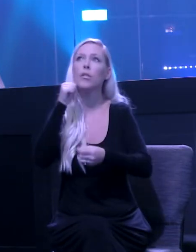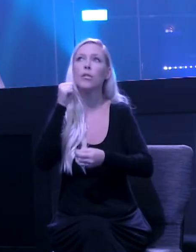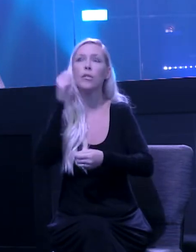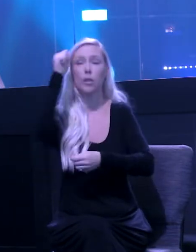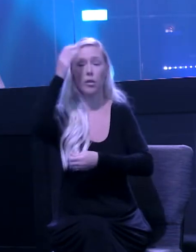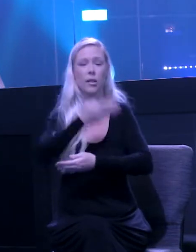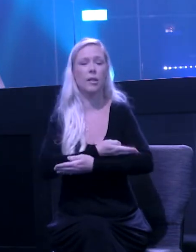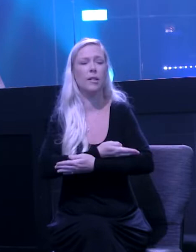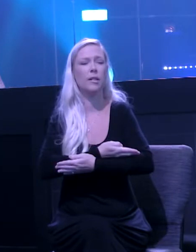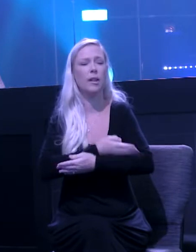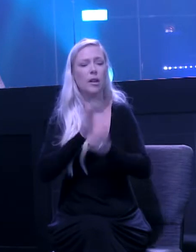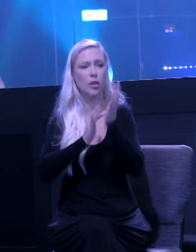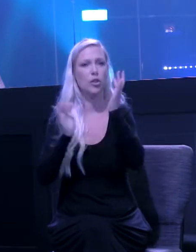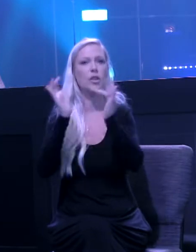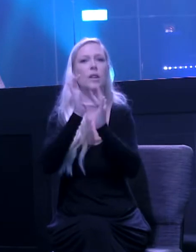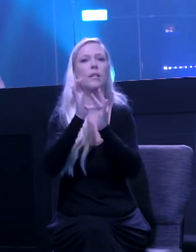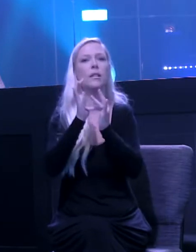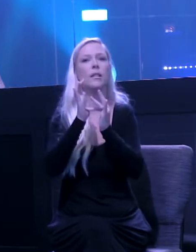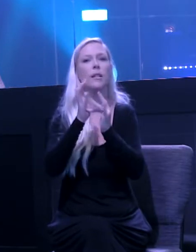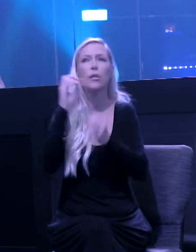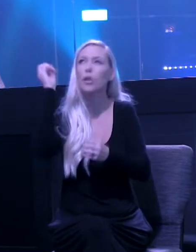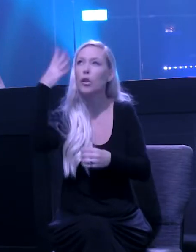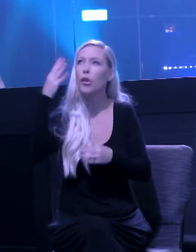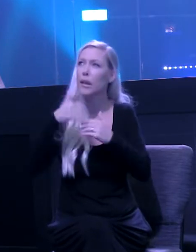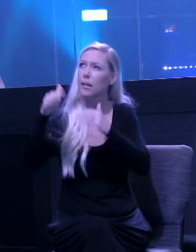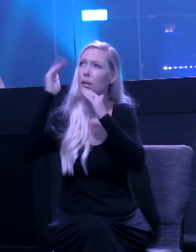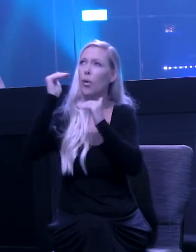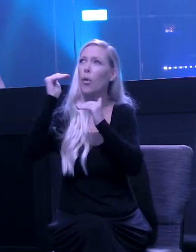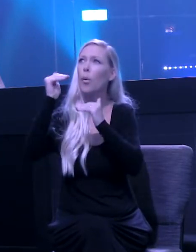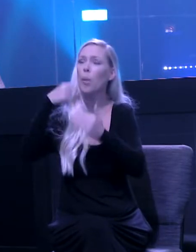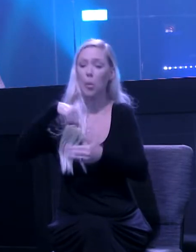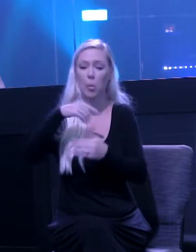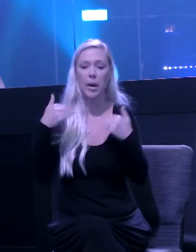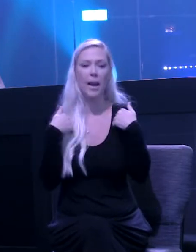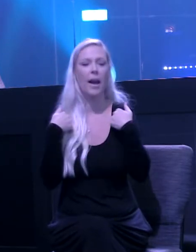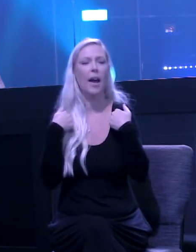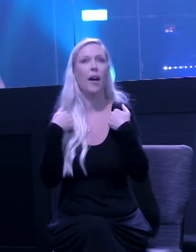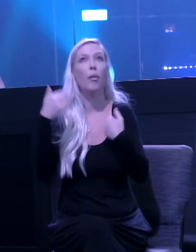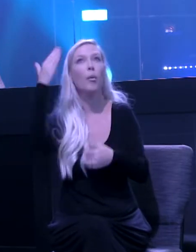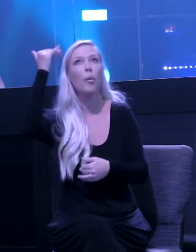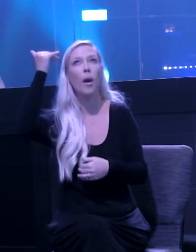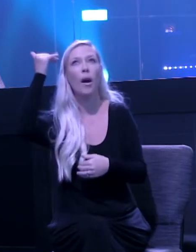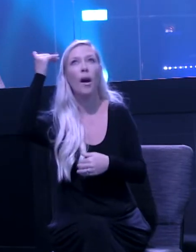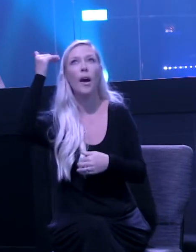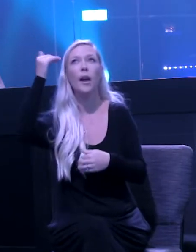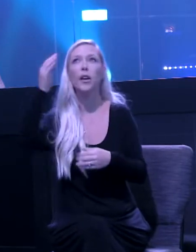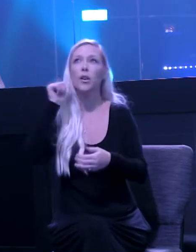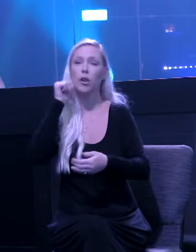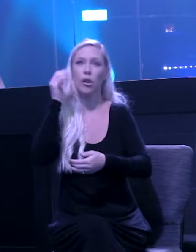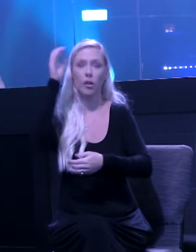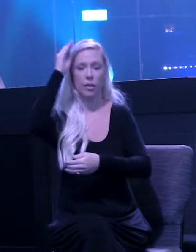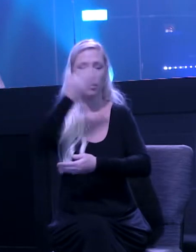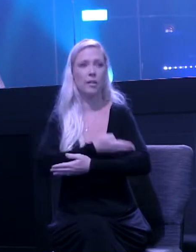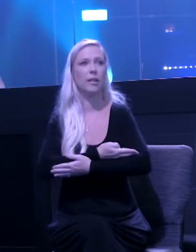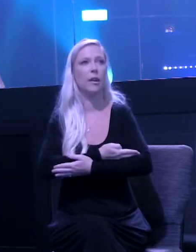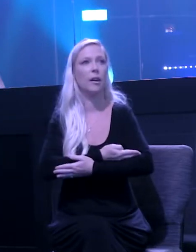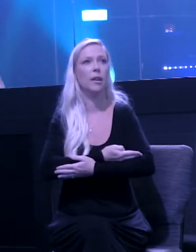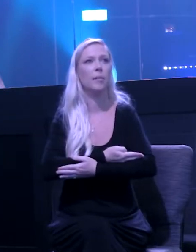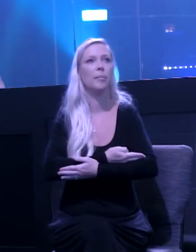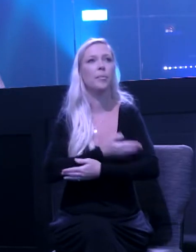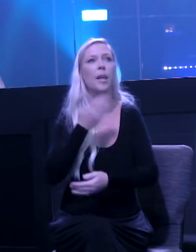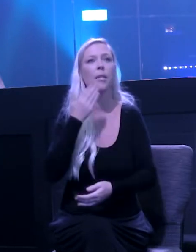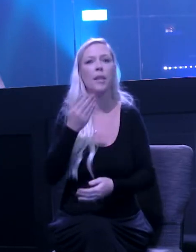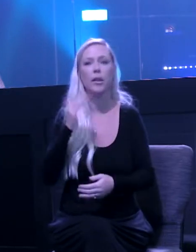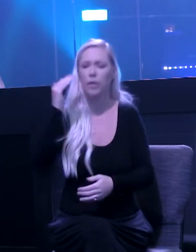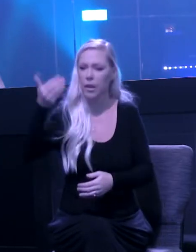the redemption, the forgiveness, the grace, the hope that we have because of your gift. But thank you also for the invitation